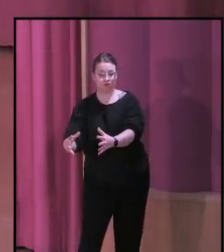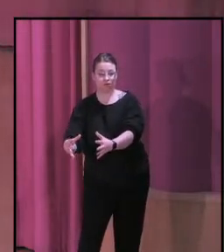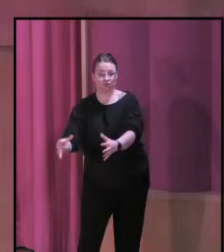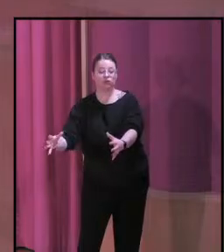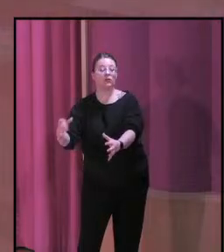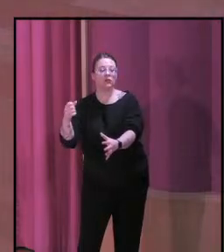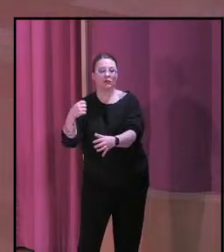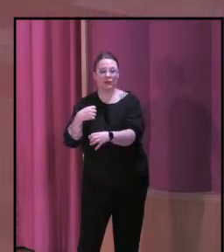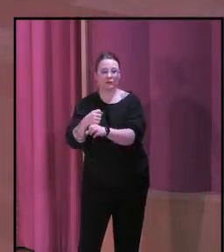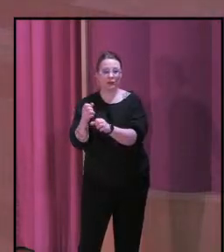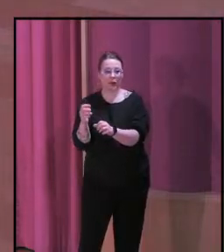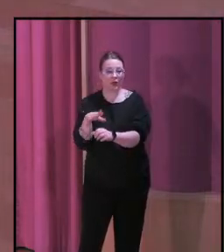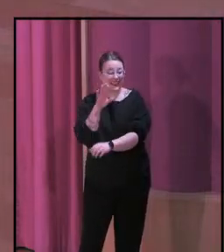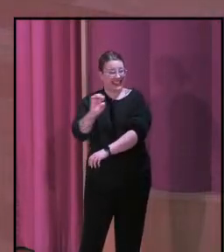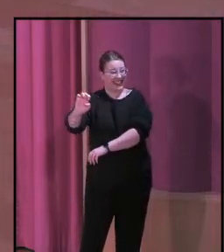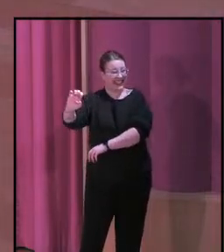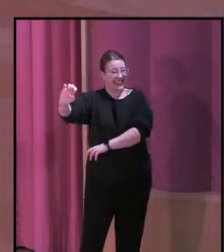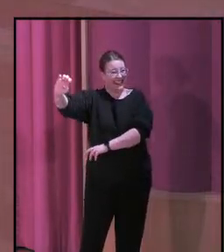balloon.